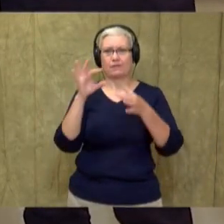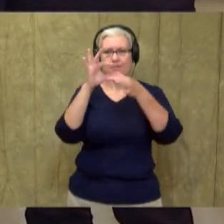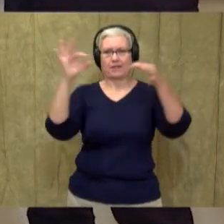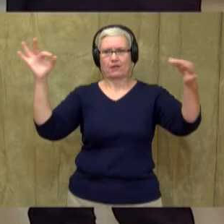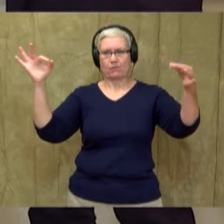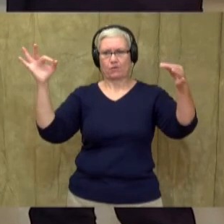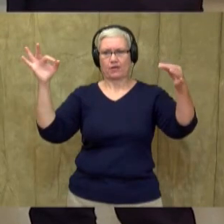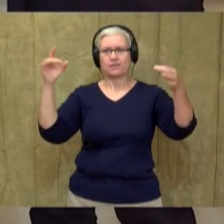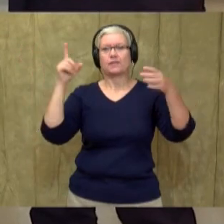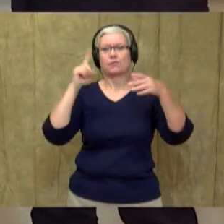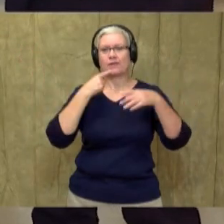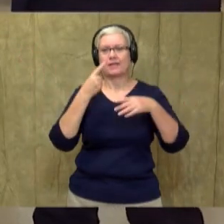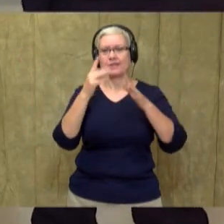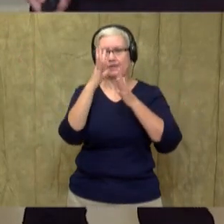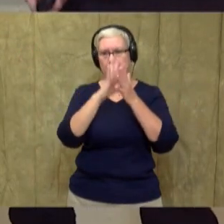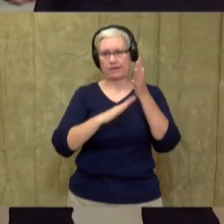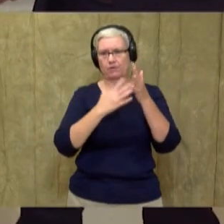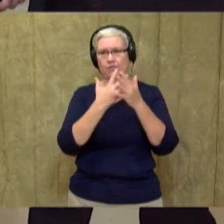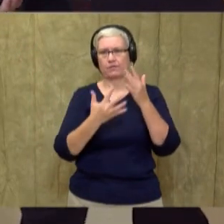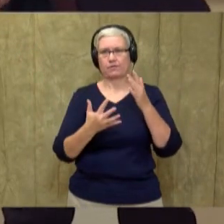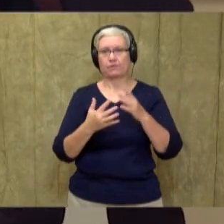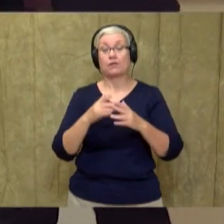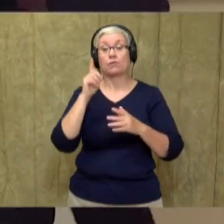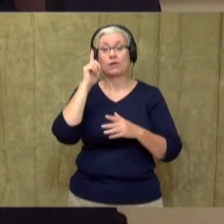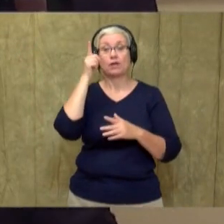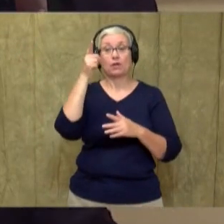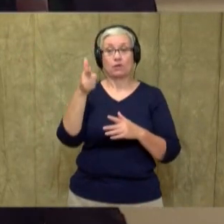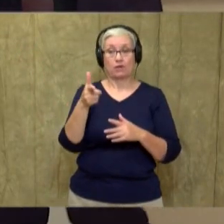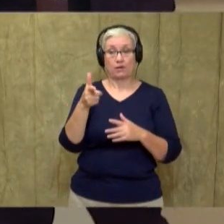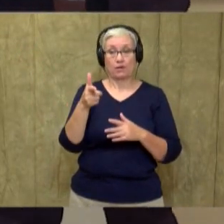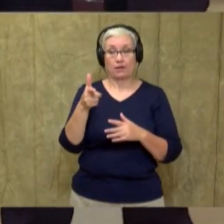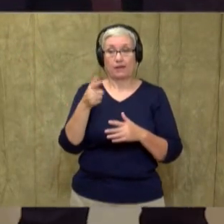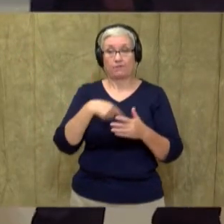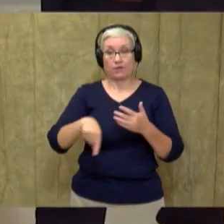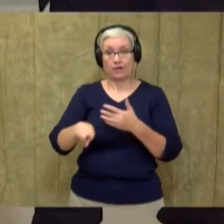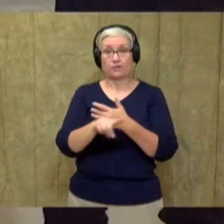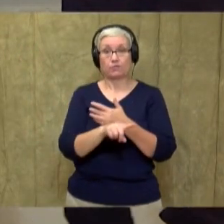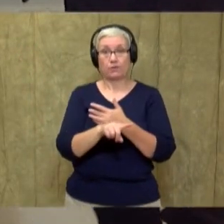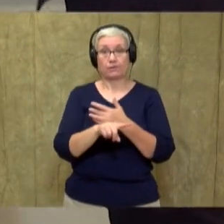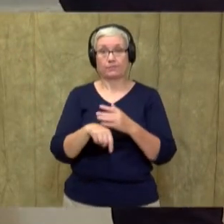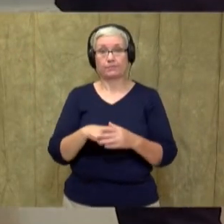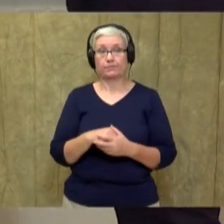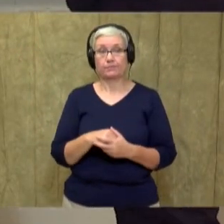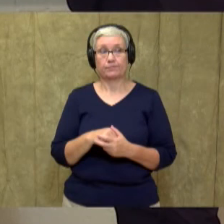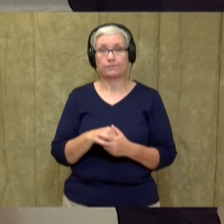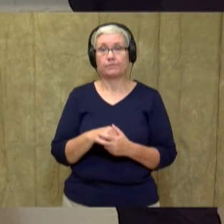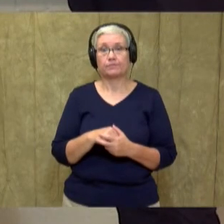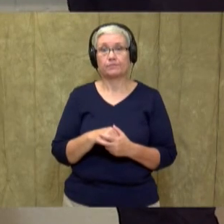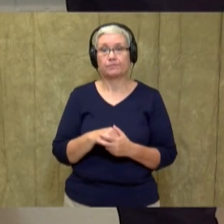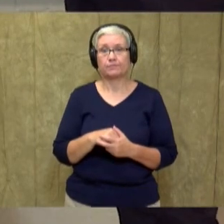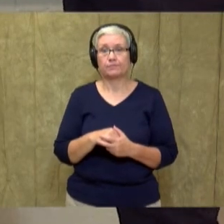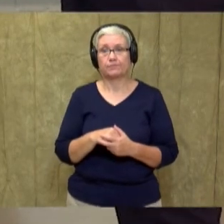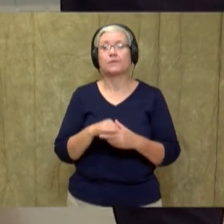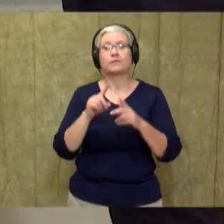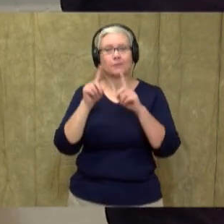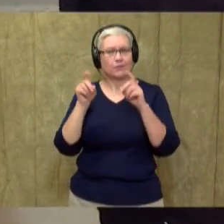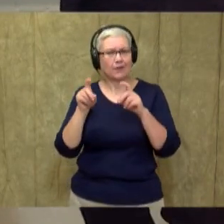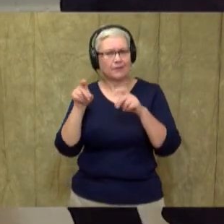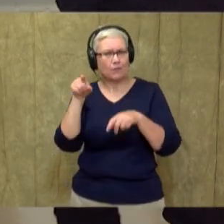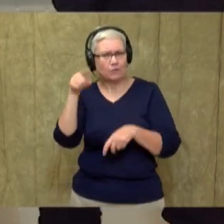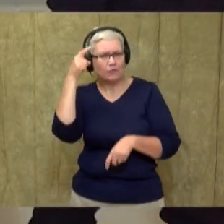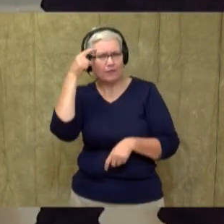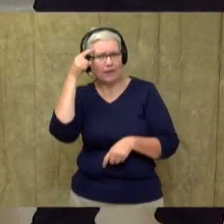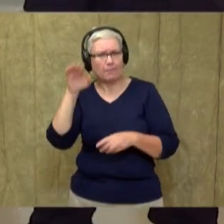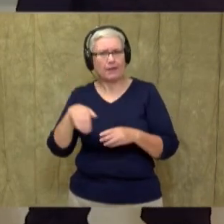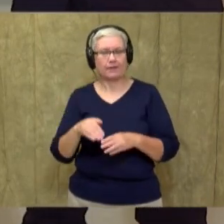tell about our graph. Now, as we look ahead to next week, again, I want to focus your attention on some questions. So